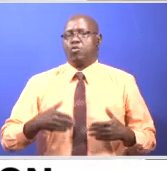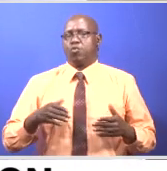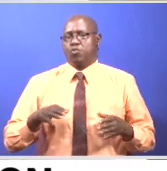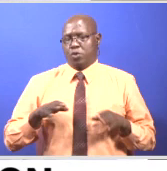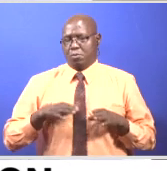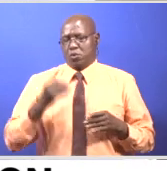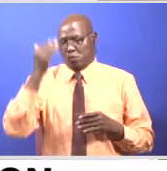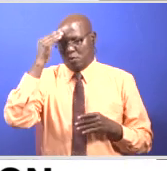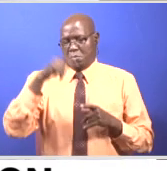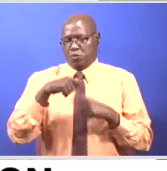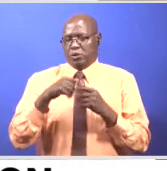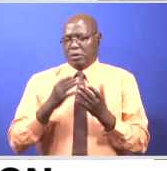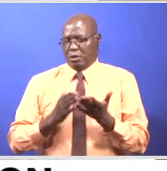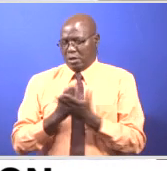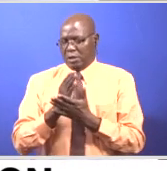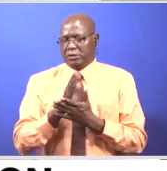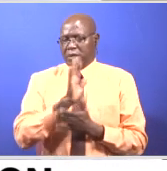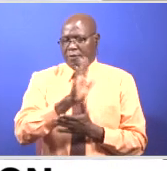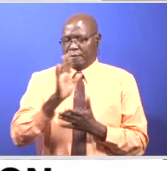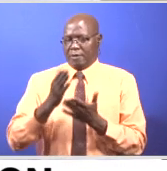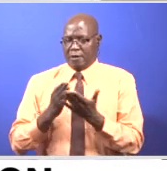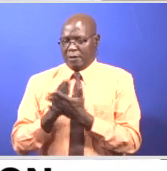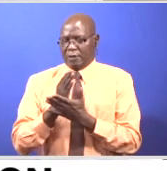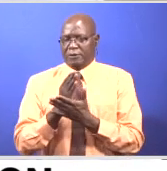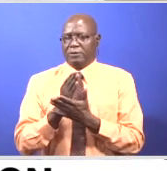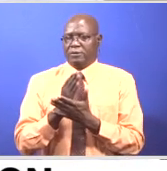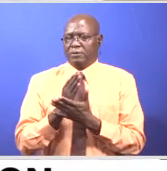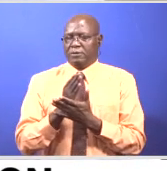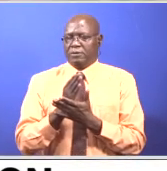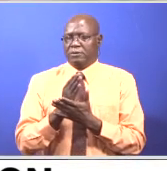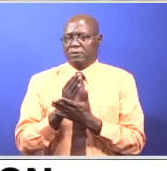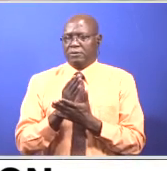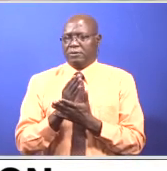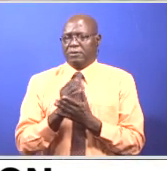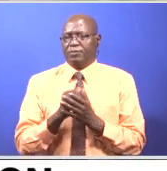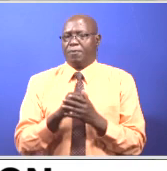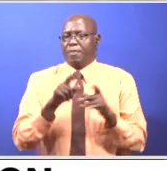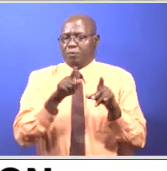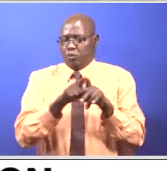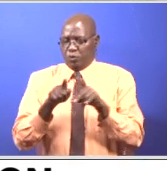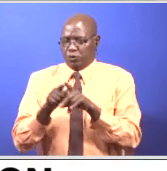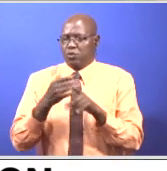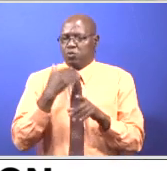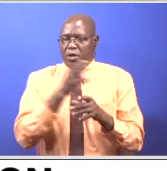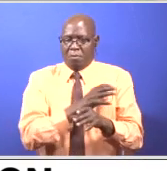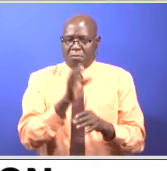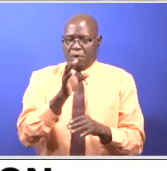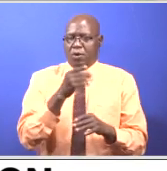about everything in their rights and the CEDAW and a lot of things. We also want to empower